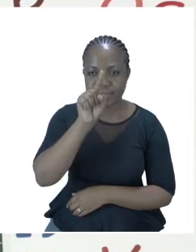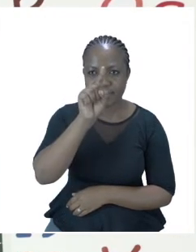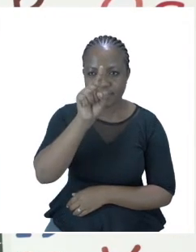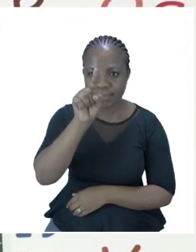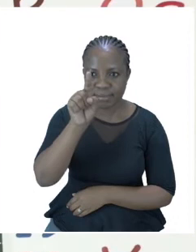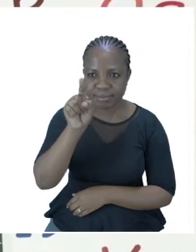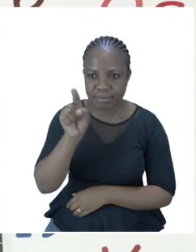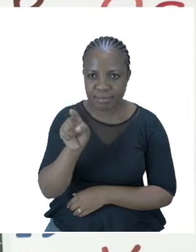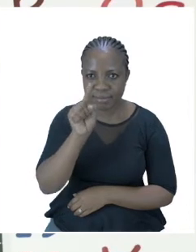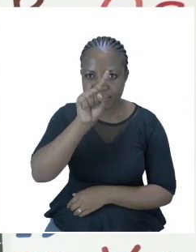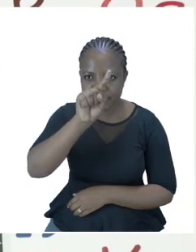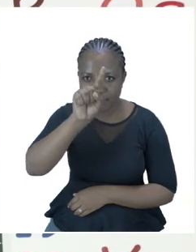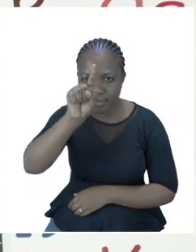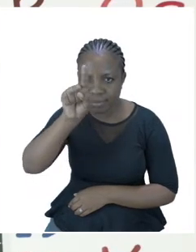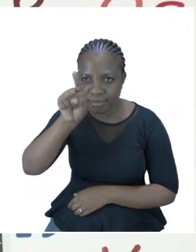round.